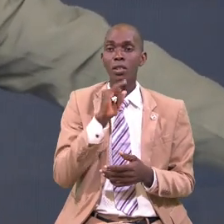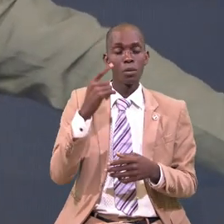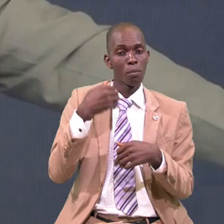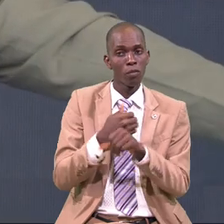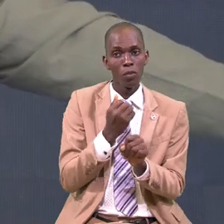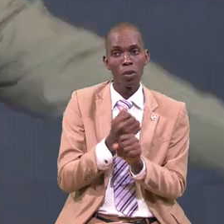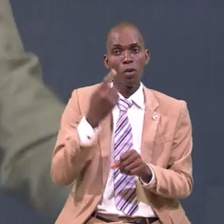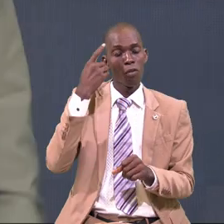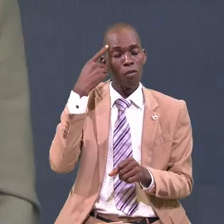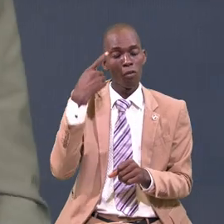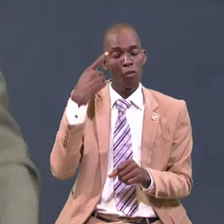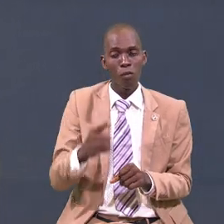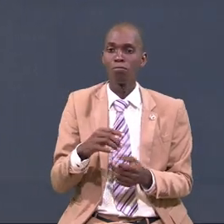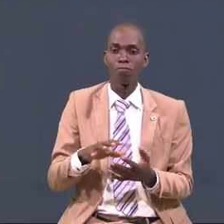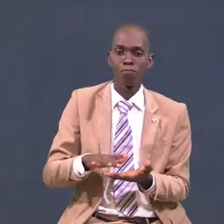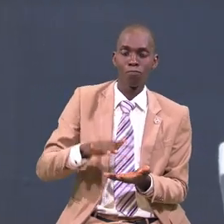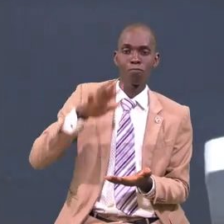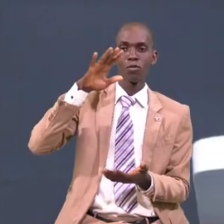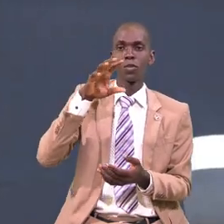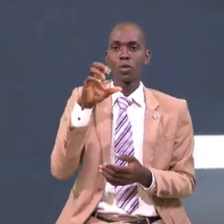glorious believer.